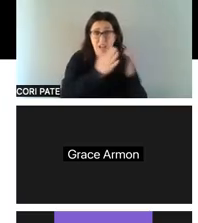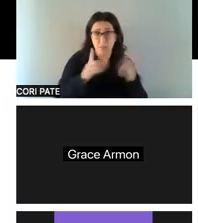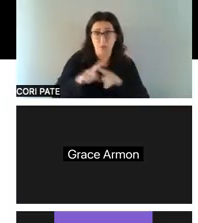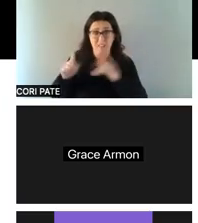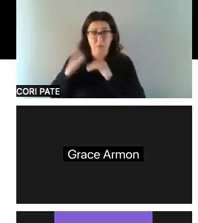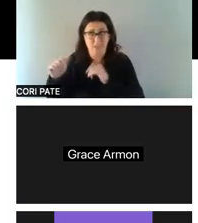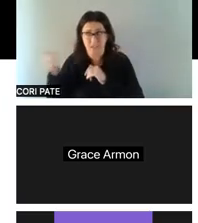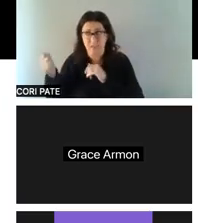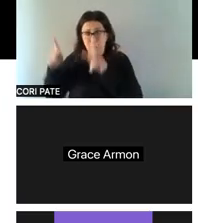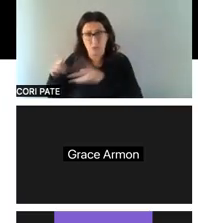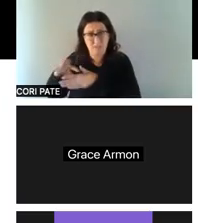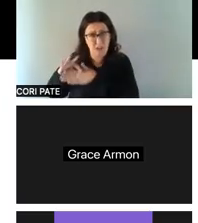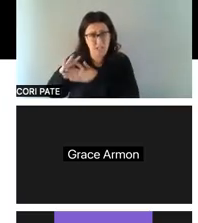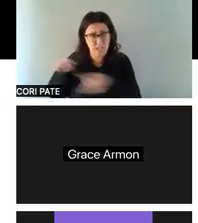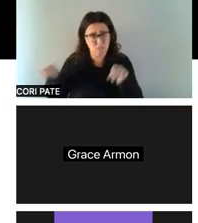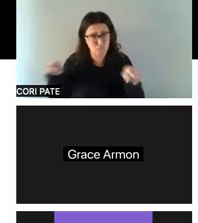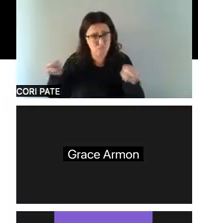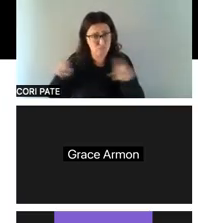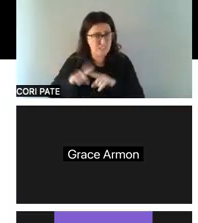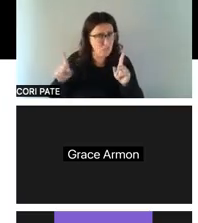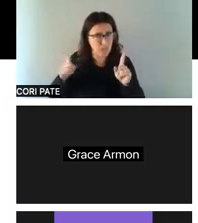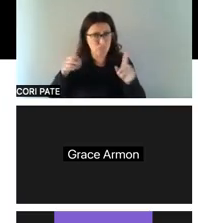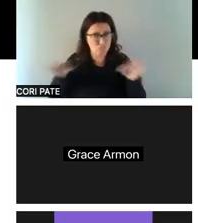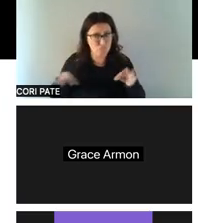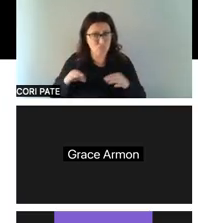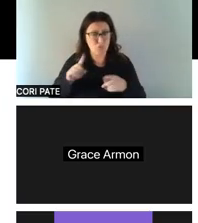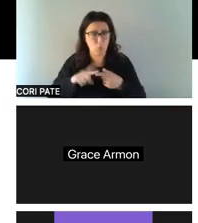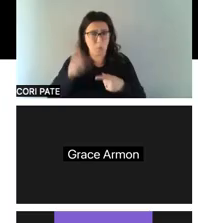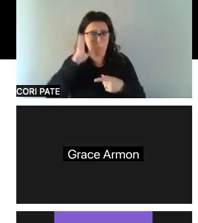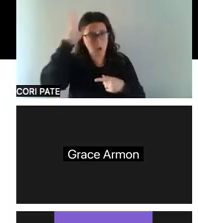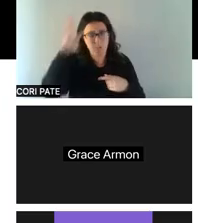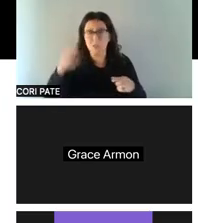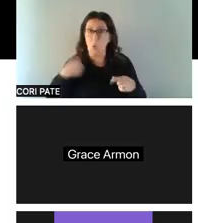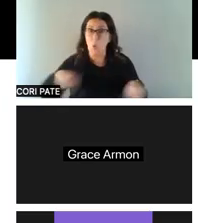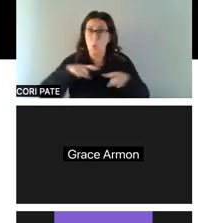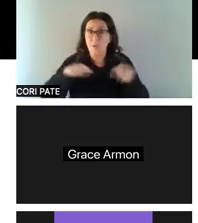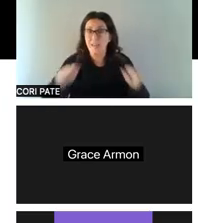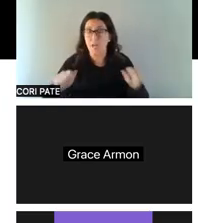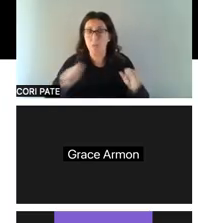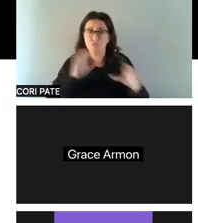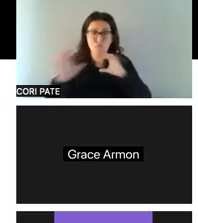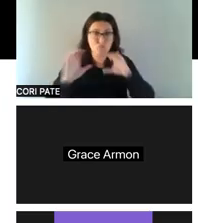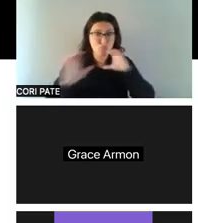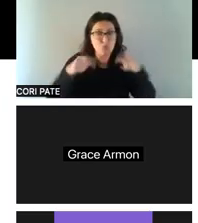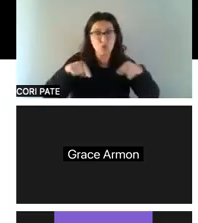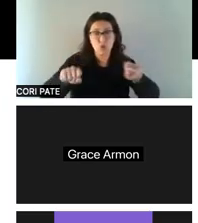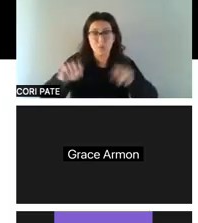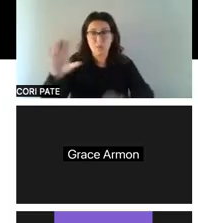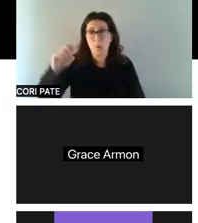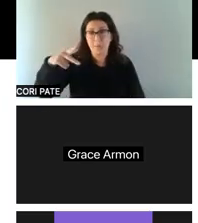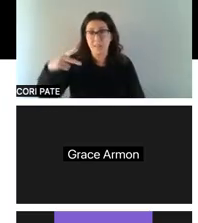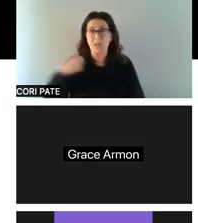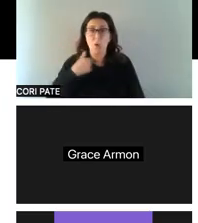that someone else is delivering to a parent. Those are the type of conversations we want to have in these COPs. So we're sharing